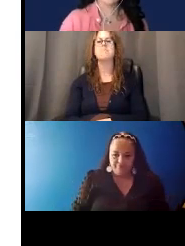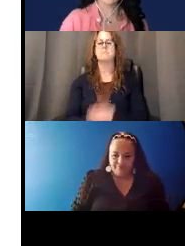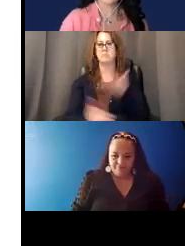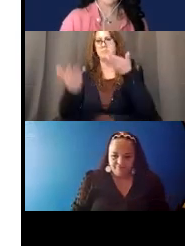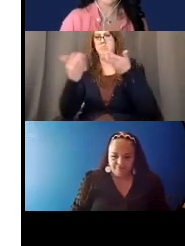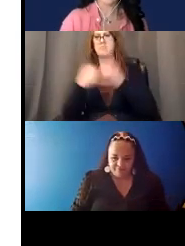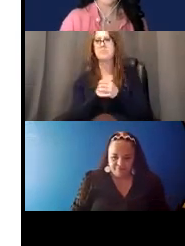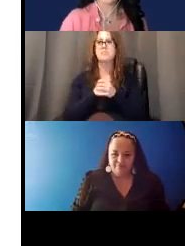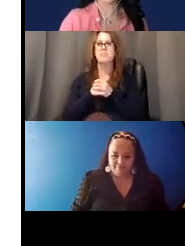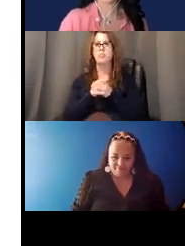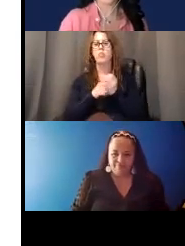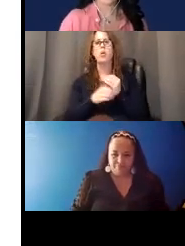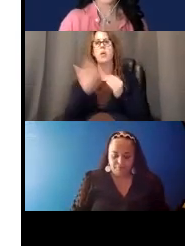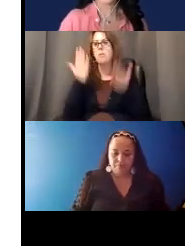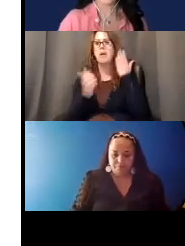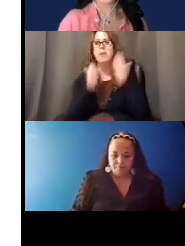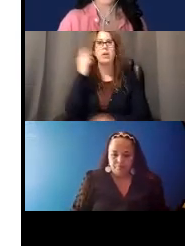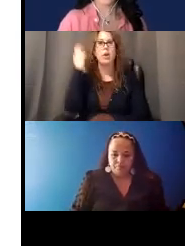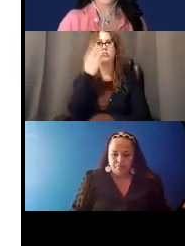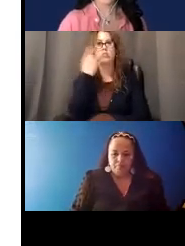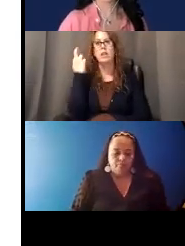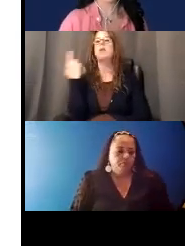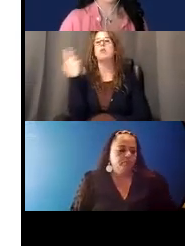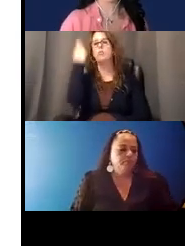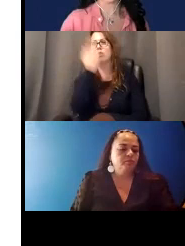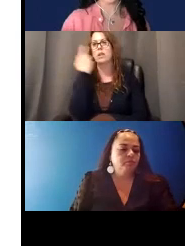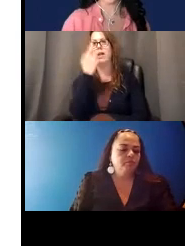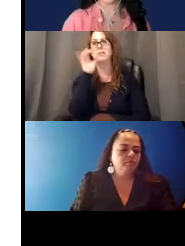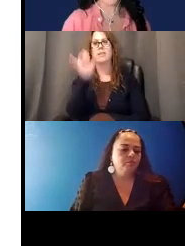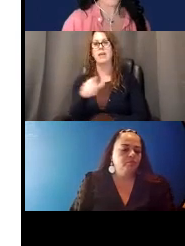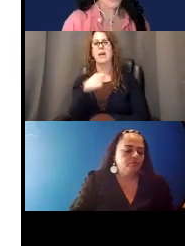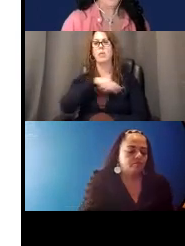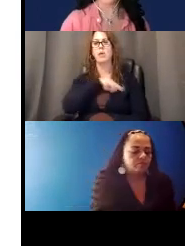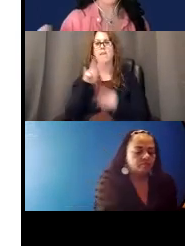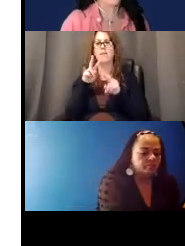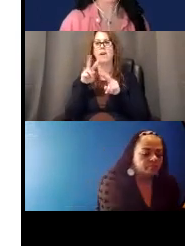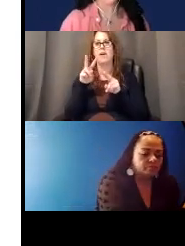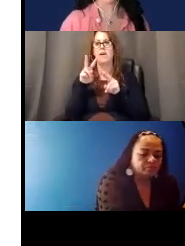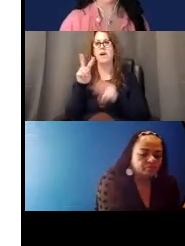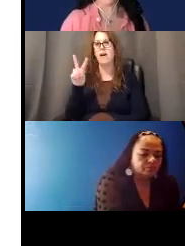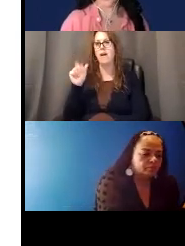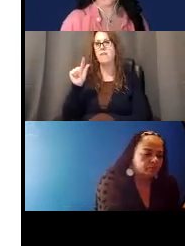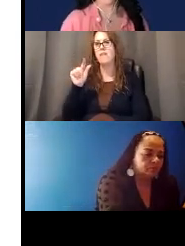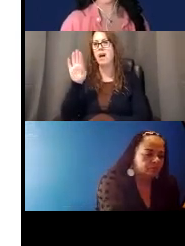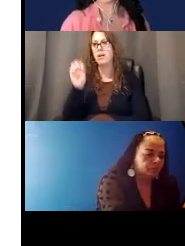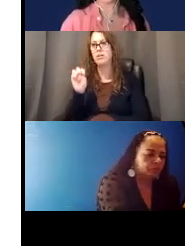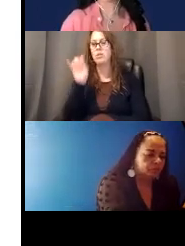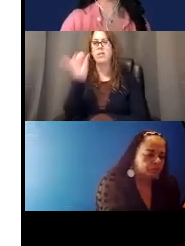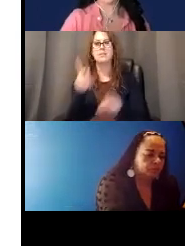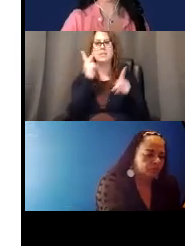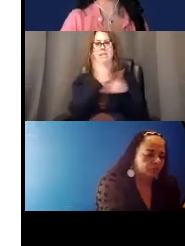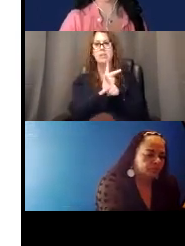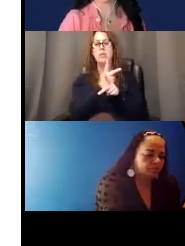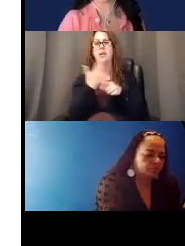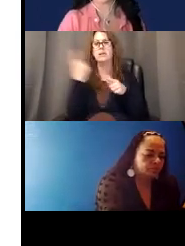an undercurrent, right? There's a value that we're holding that is actually keeping a practice that we don't like in place, and one